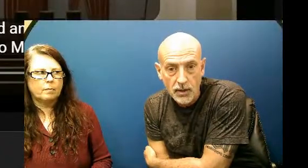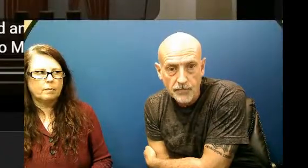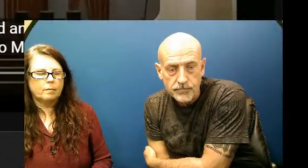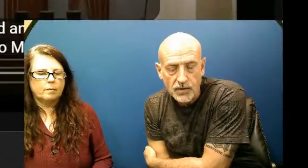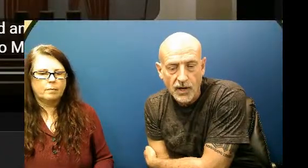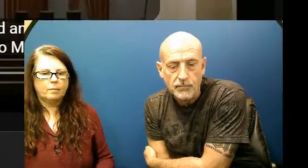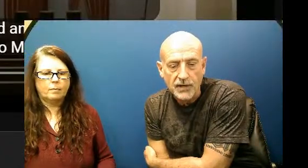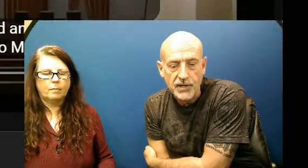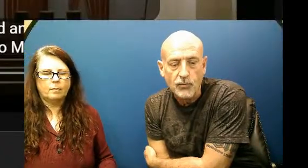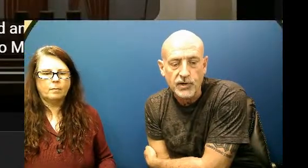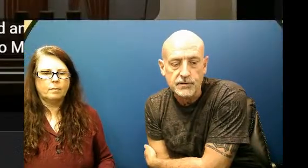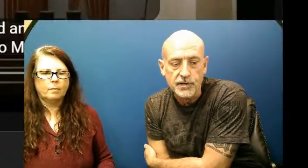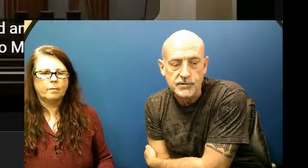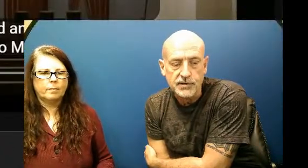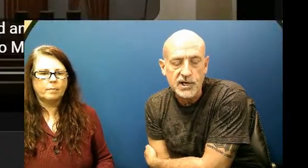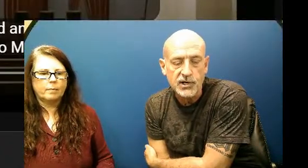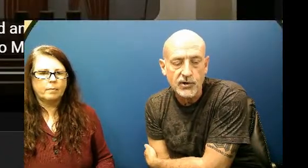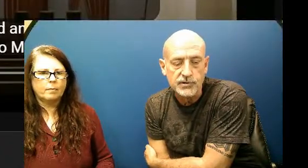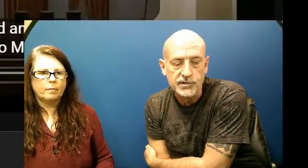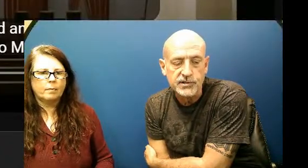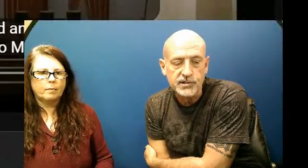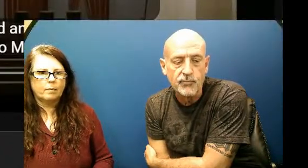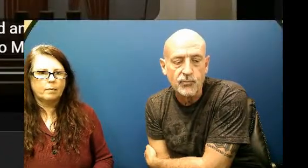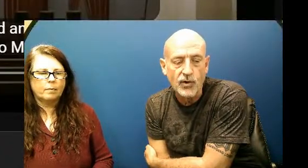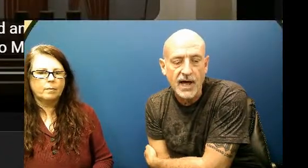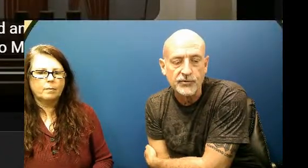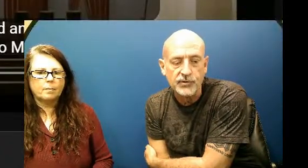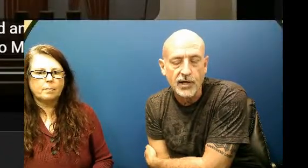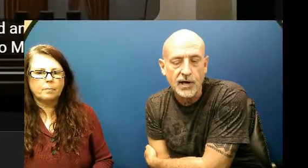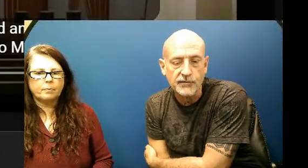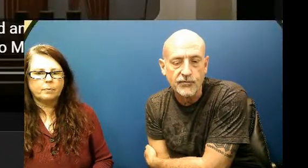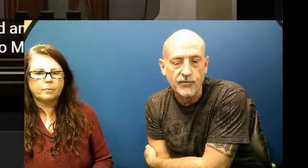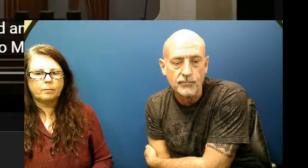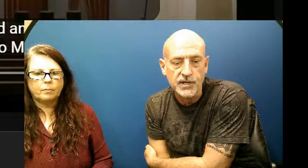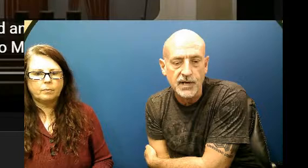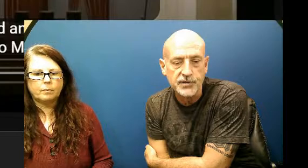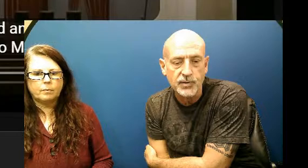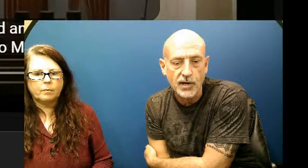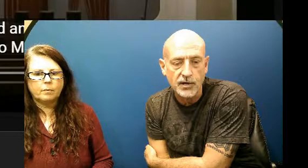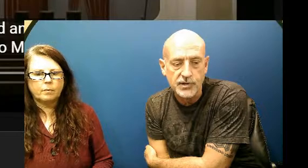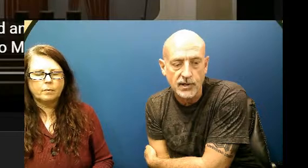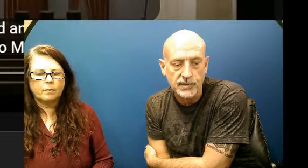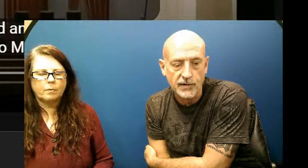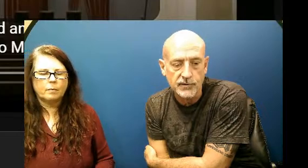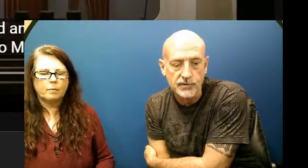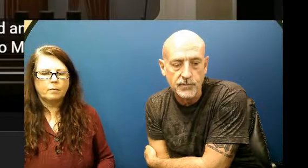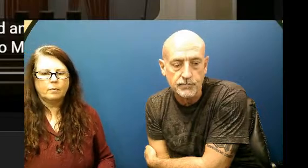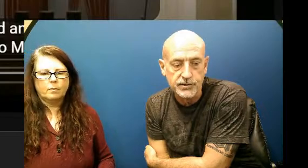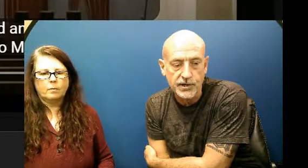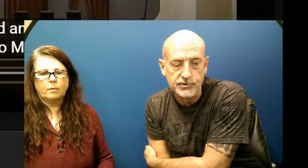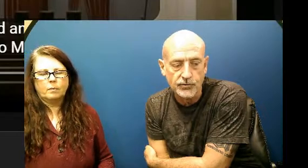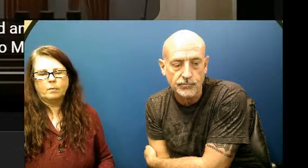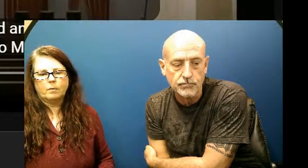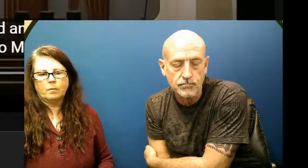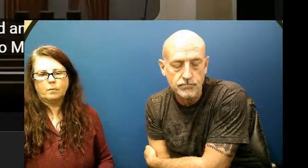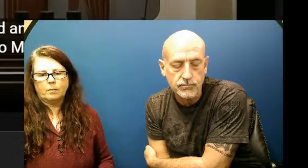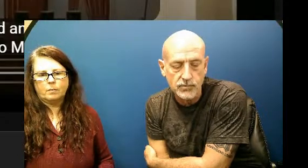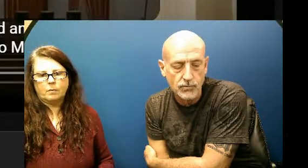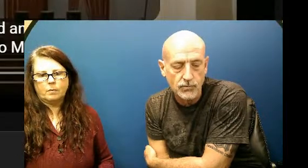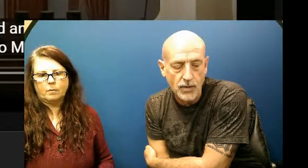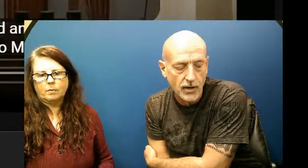questionable. Right. But I think what his intent here is to separate out the logic from the espionage element of it, the potential